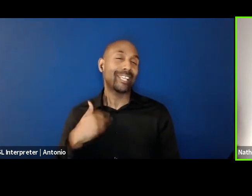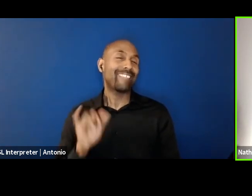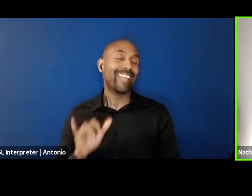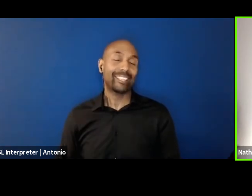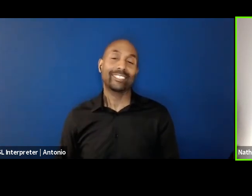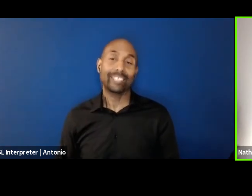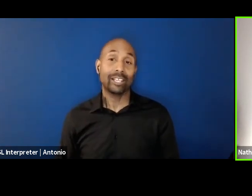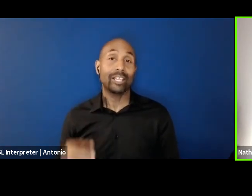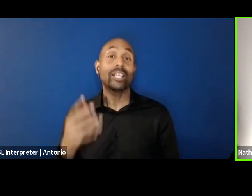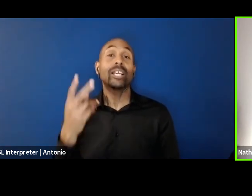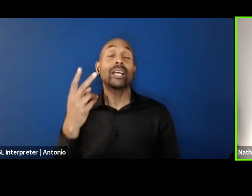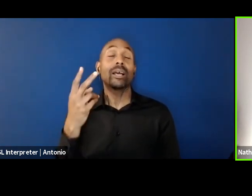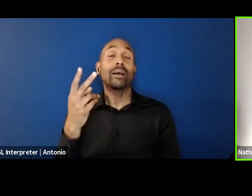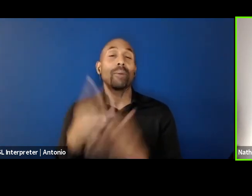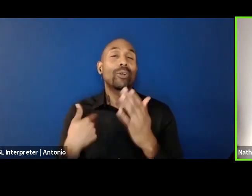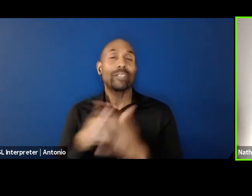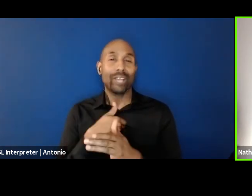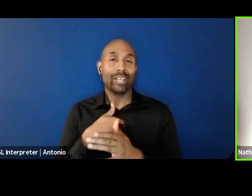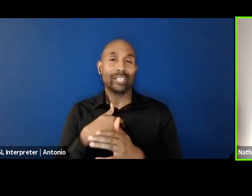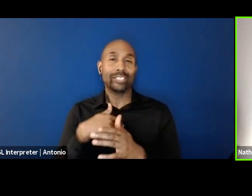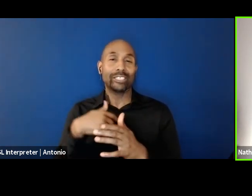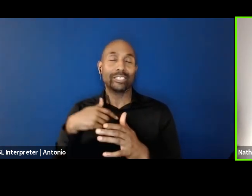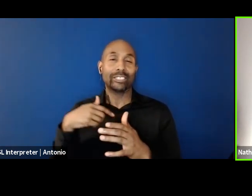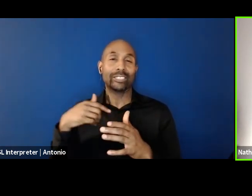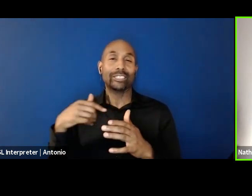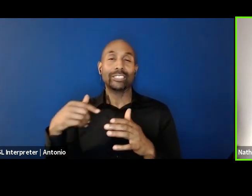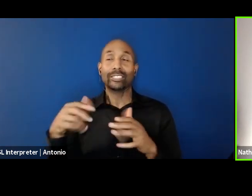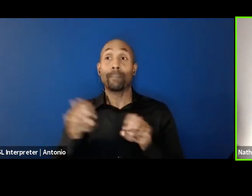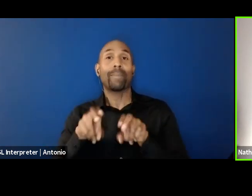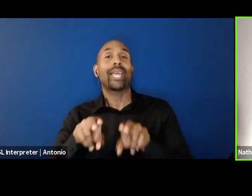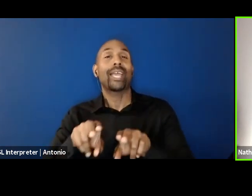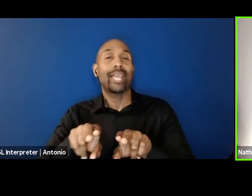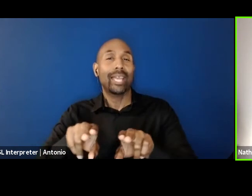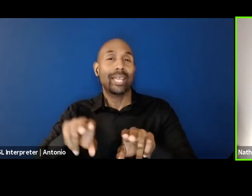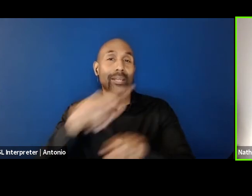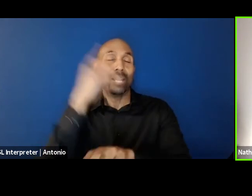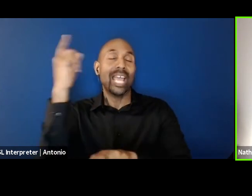satin, satanic accents never not near.